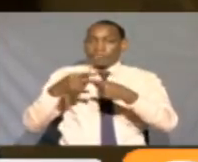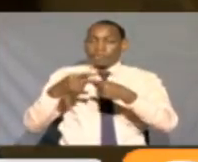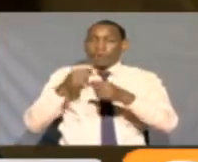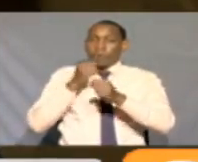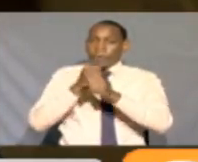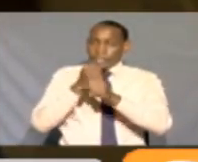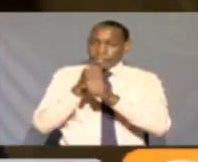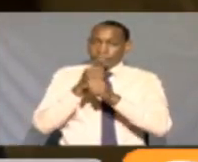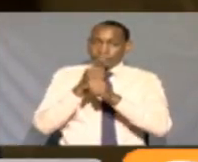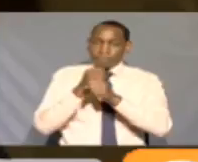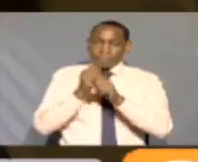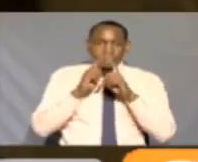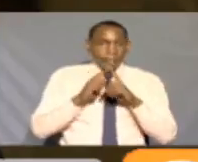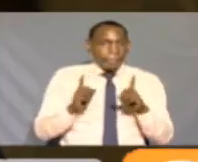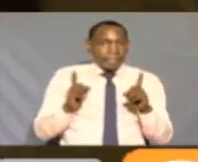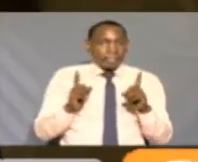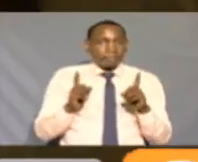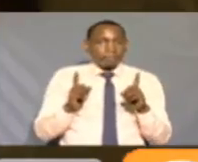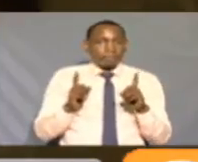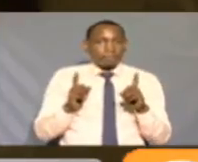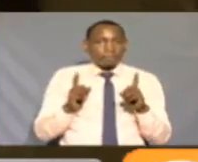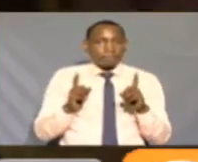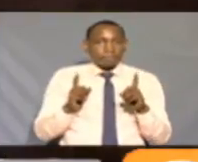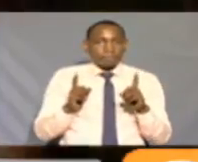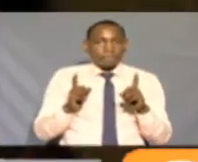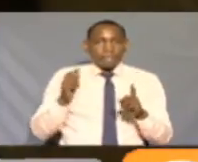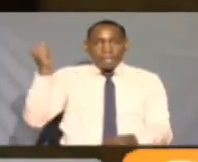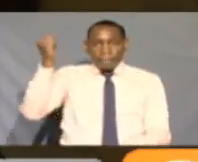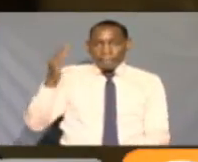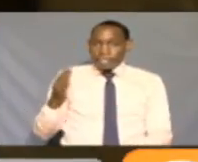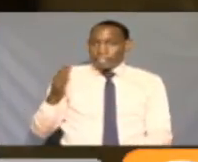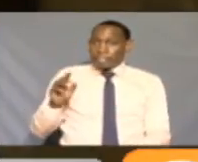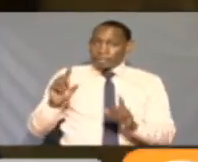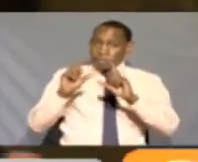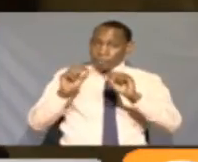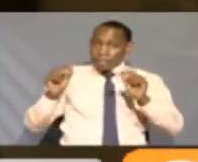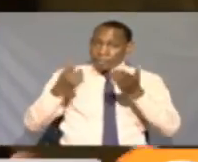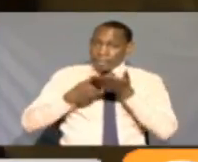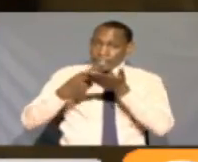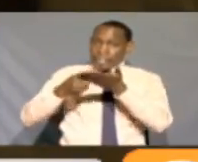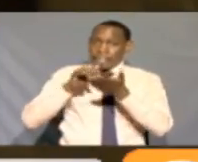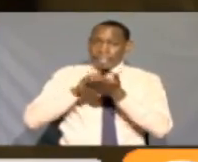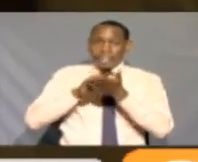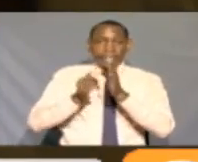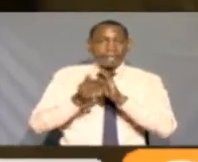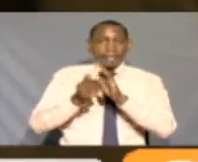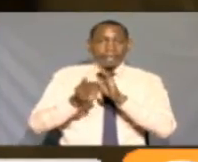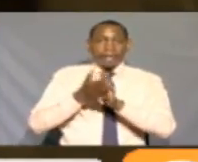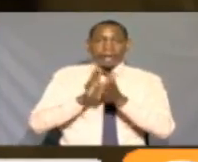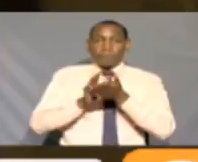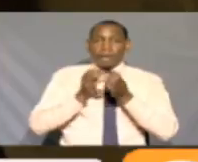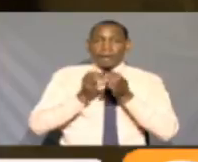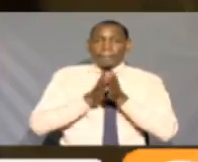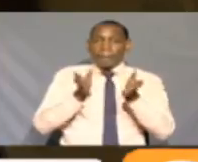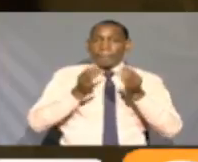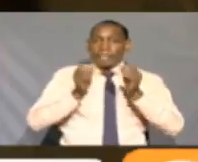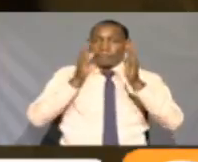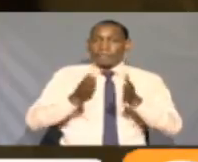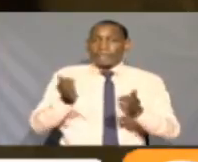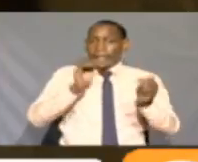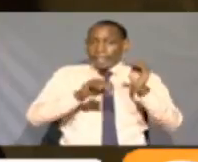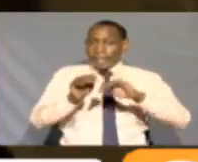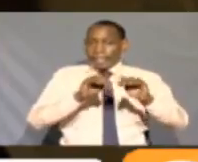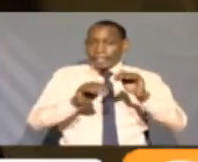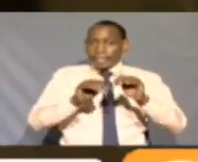those responsibilities. But that's how our politicians argue. And therefore, none of the public officers, elected